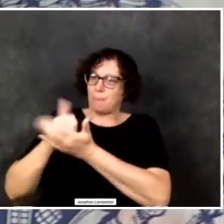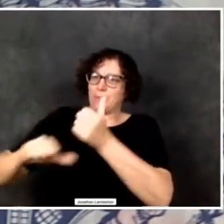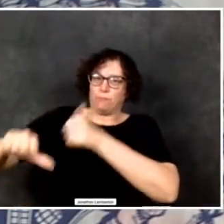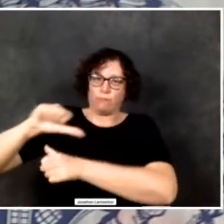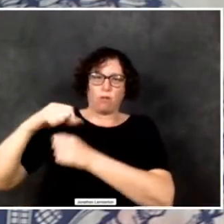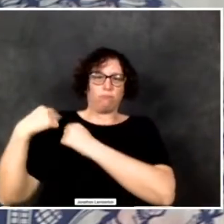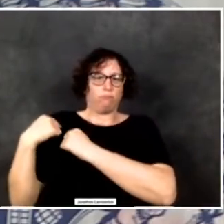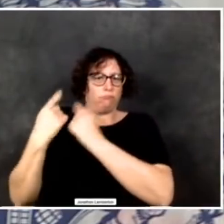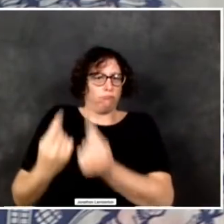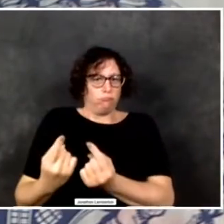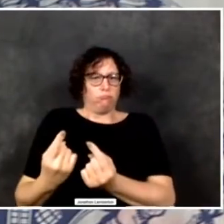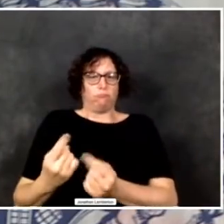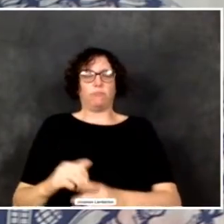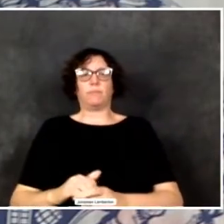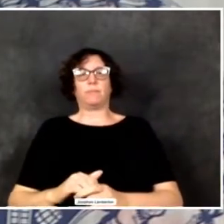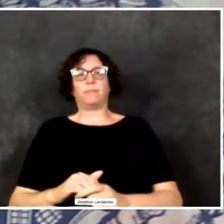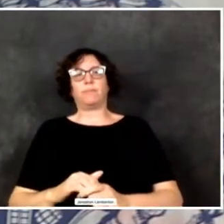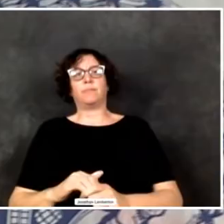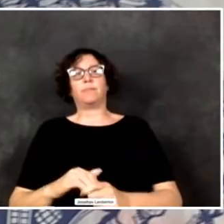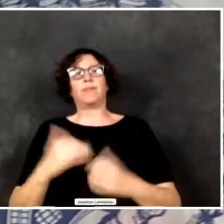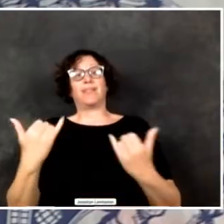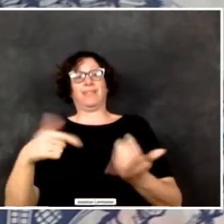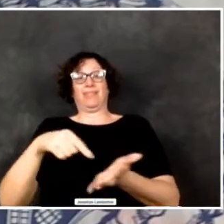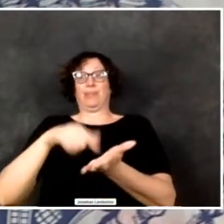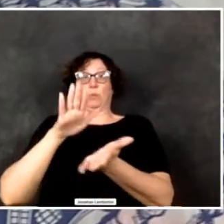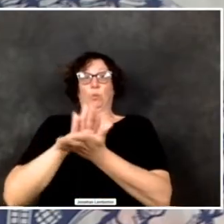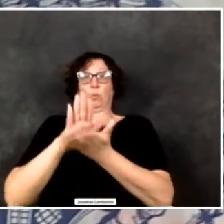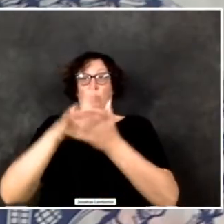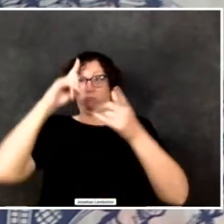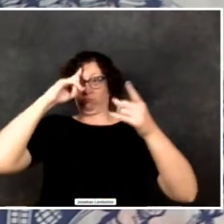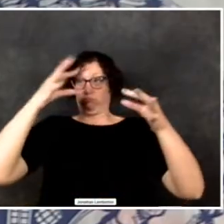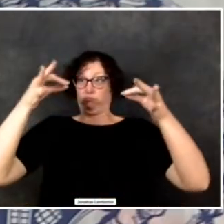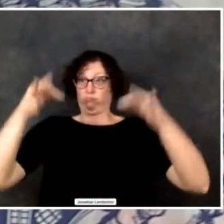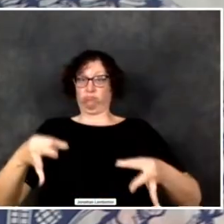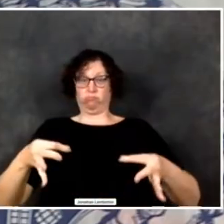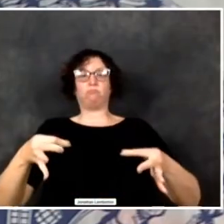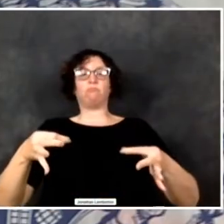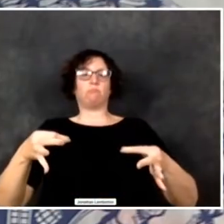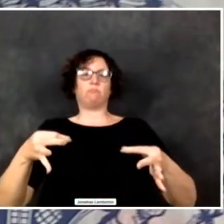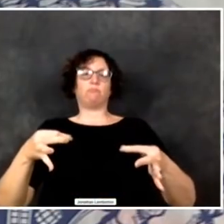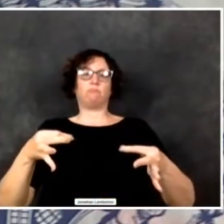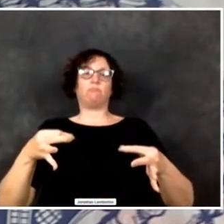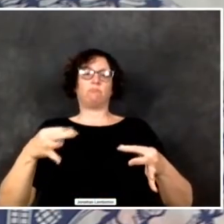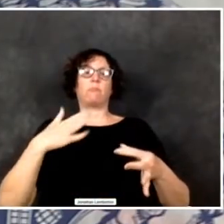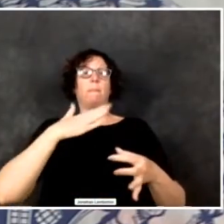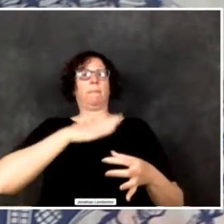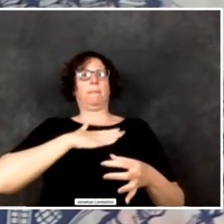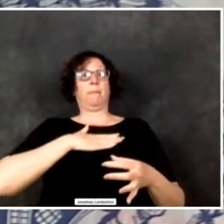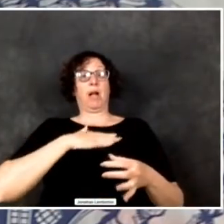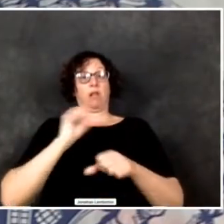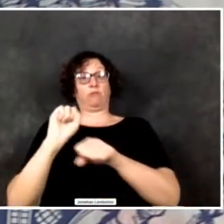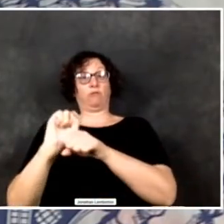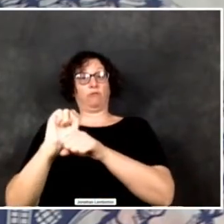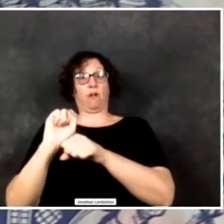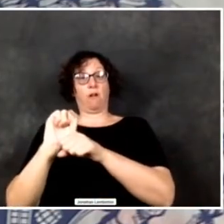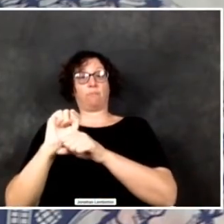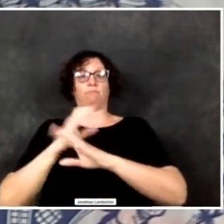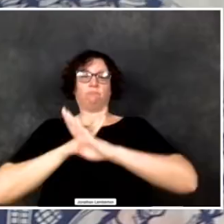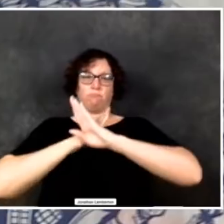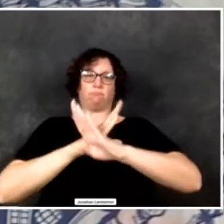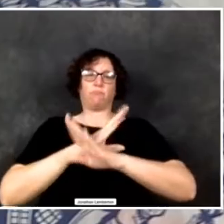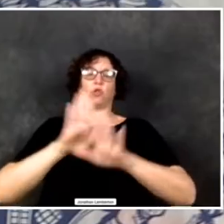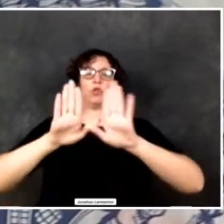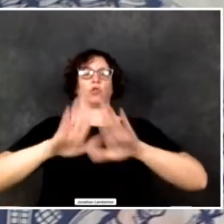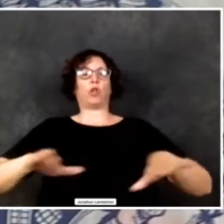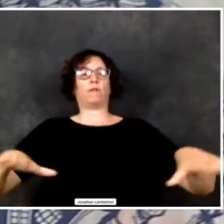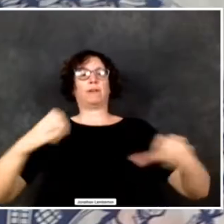decision like this, I know the chancellor feels the same way. Our job is to protect the children in New York City, to protect the families in